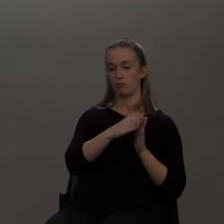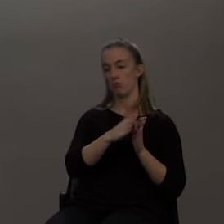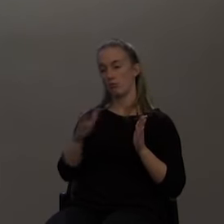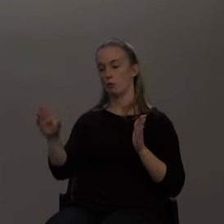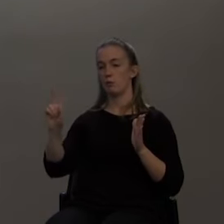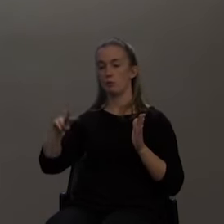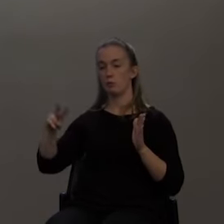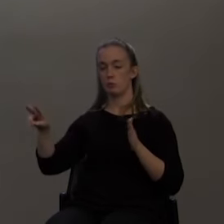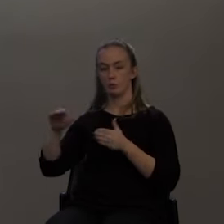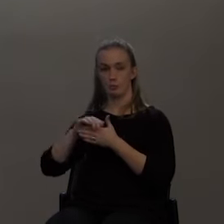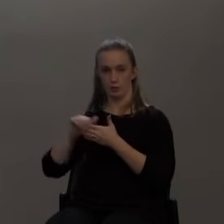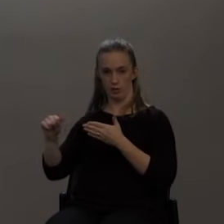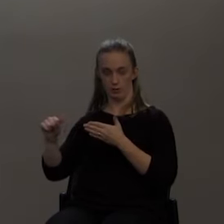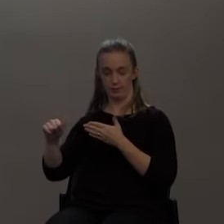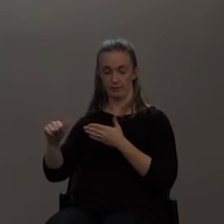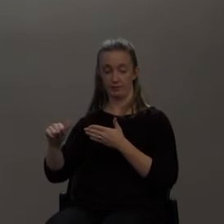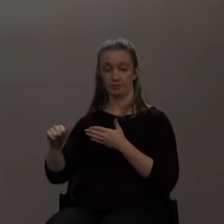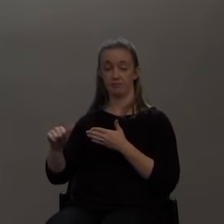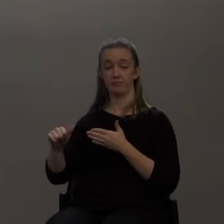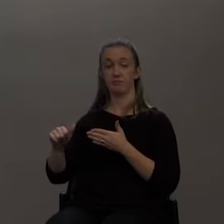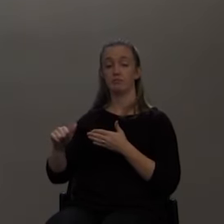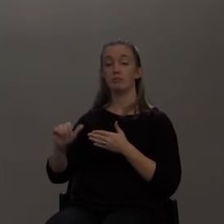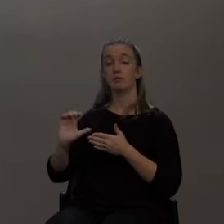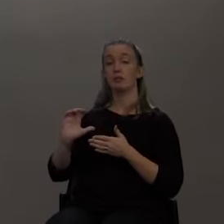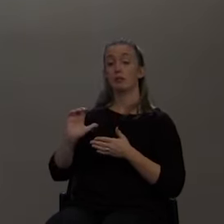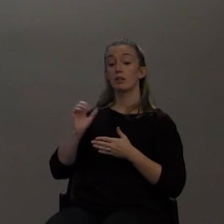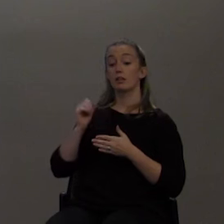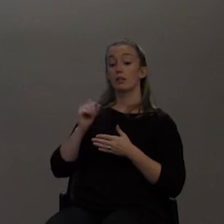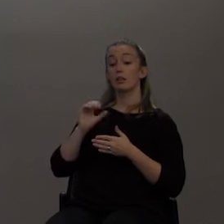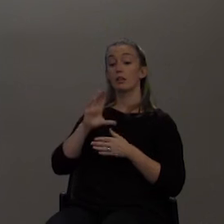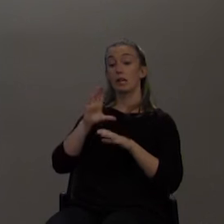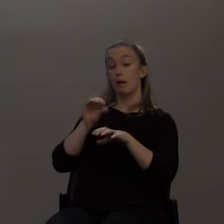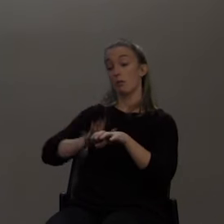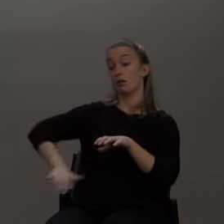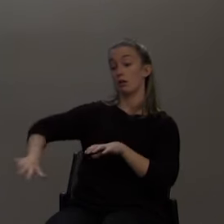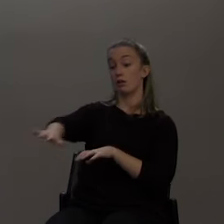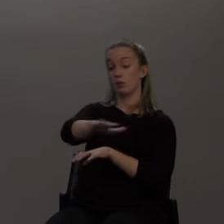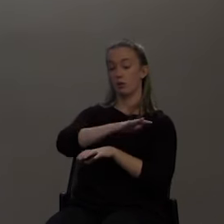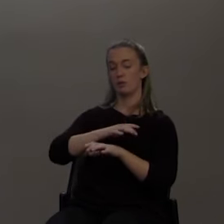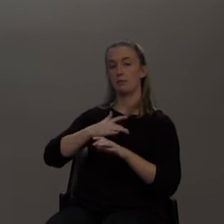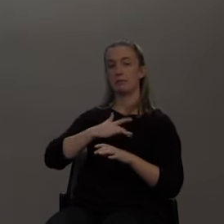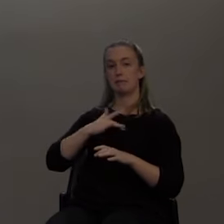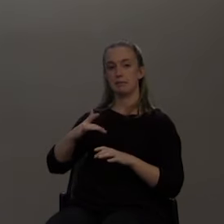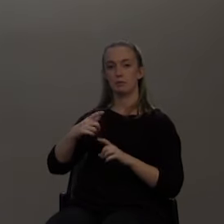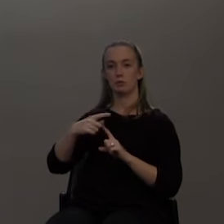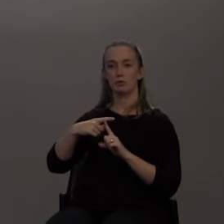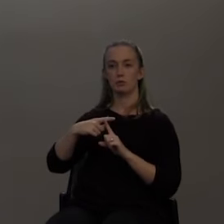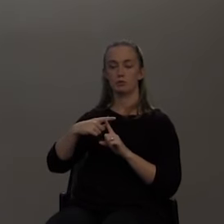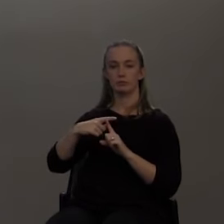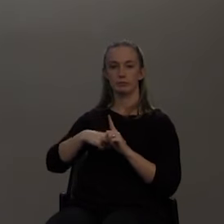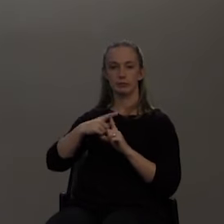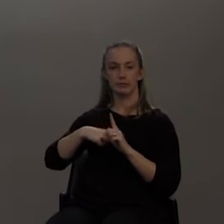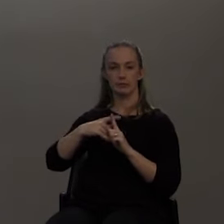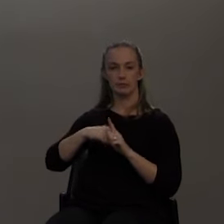the surrounding communities, the typical lease rate of 11 non